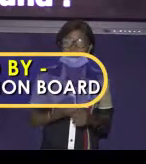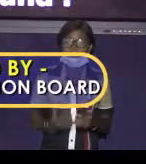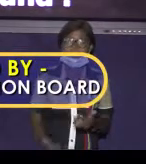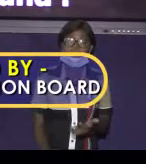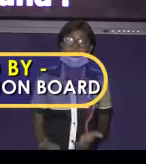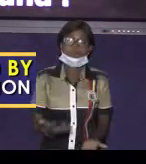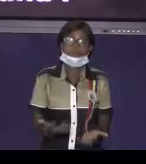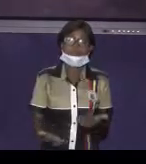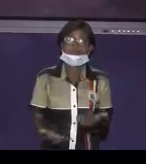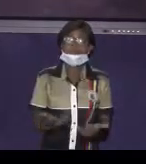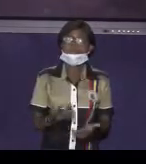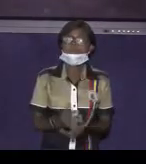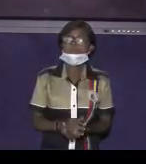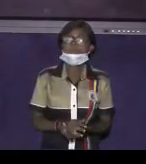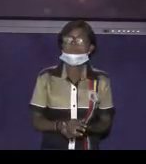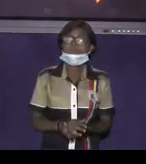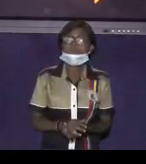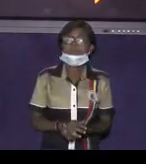ground.